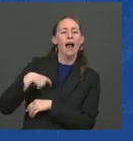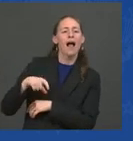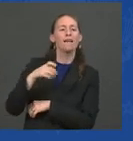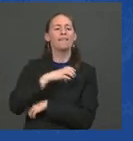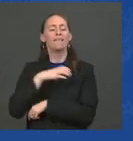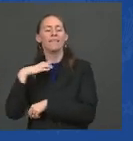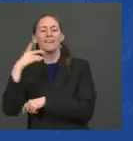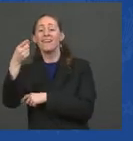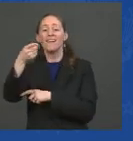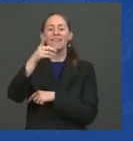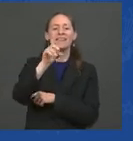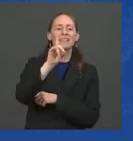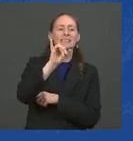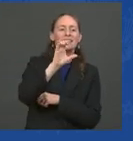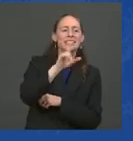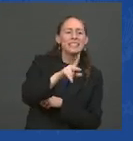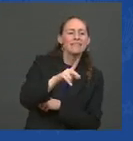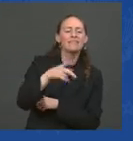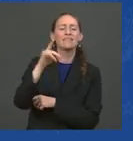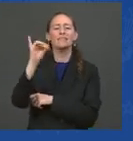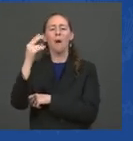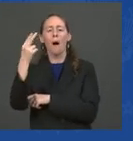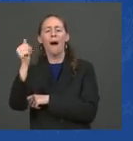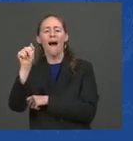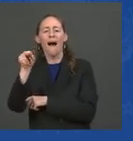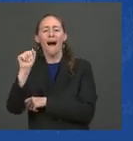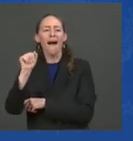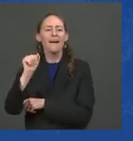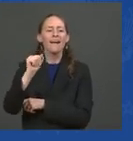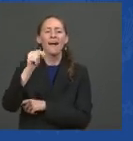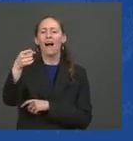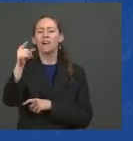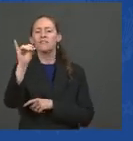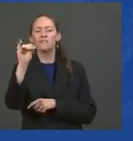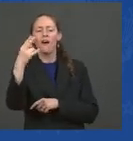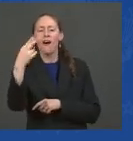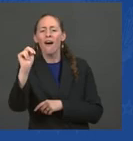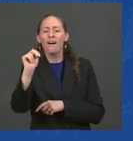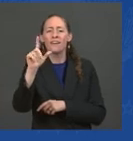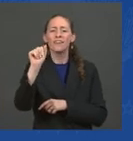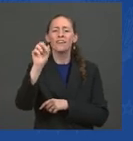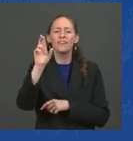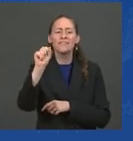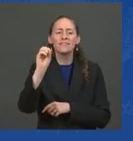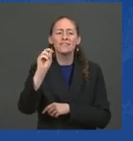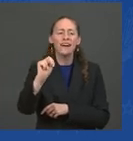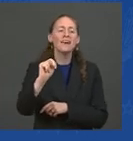saw Johanna Hayes, John Larson, of course, you've heard from Rosa, Jim Himes as well,